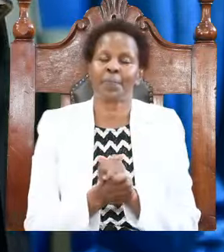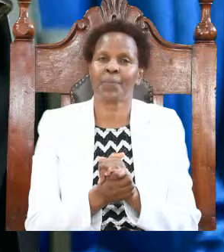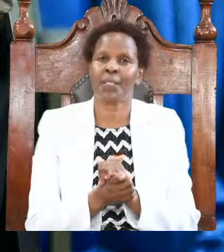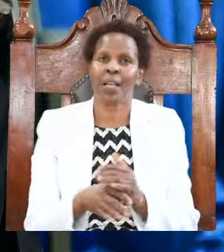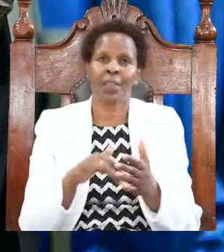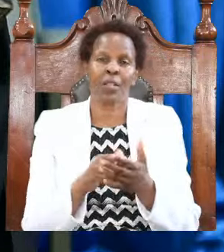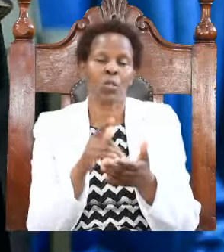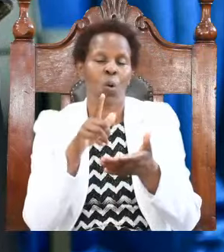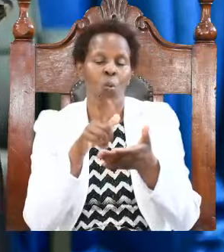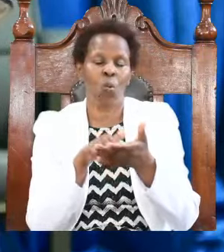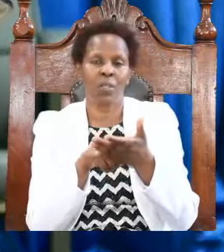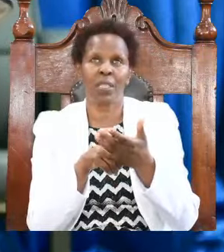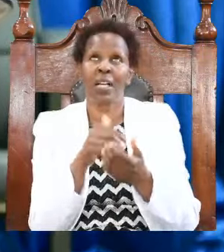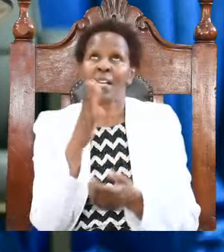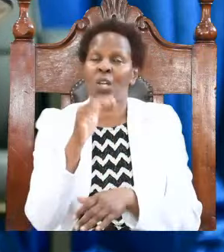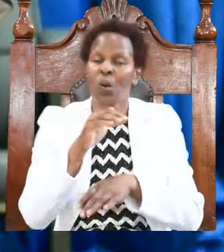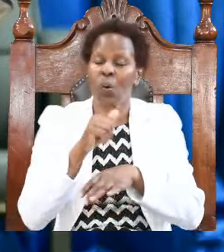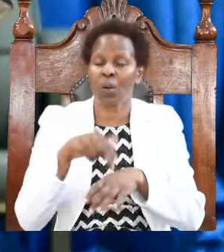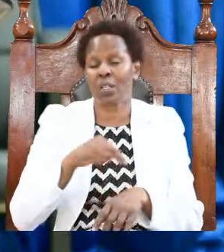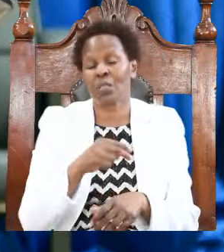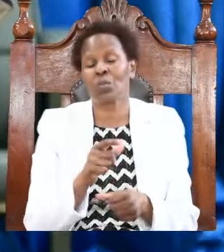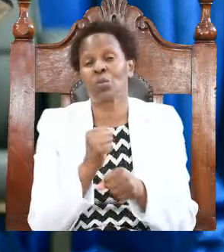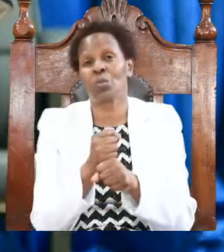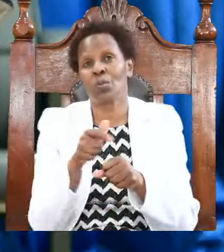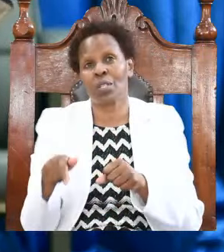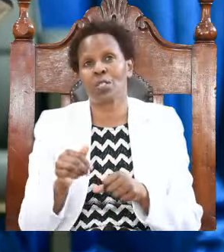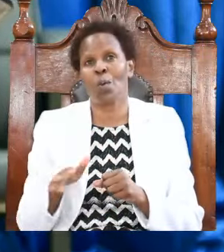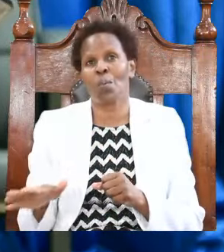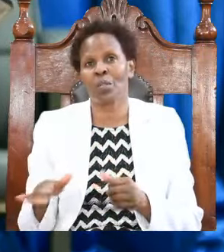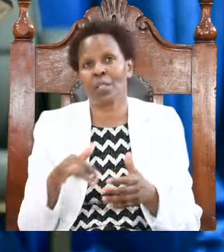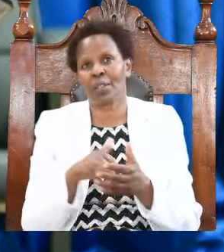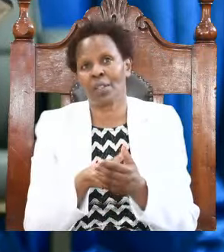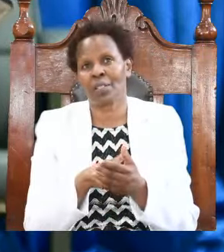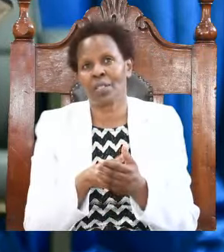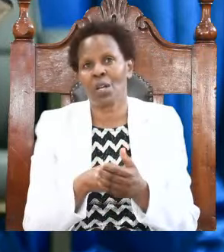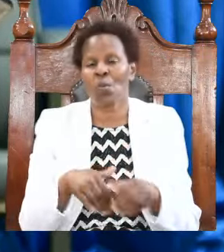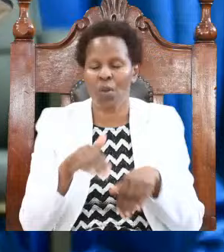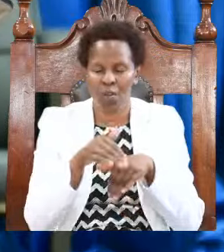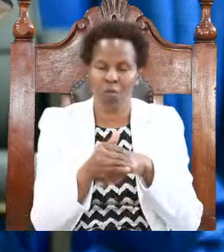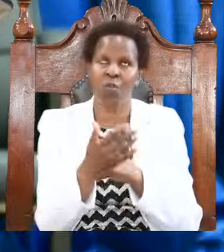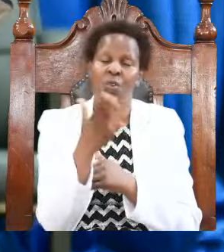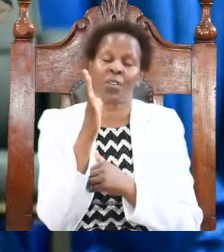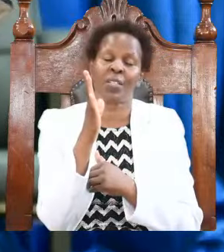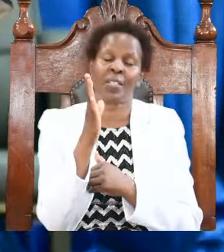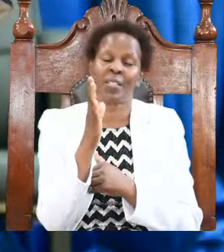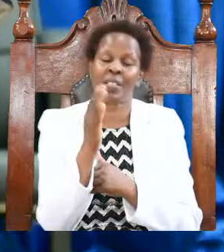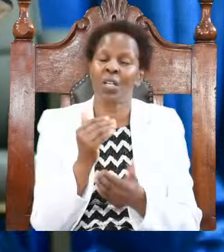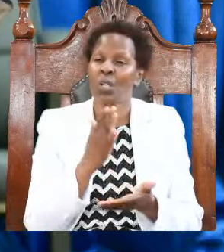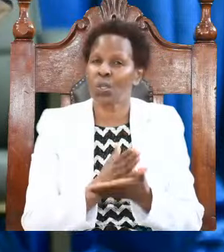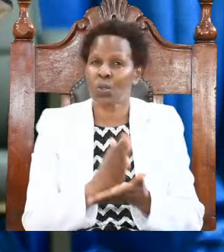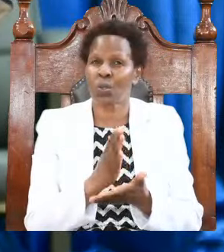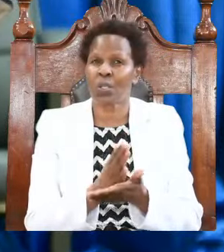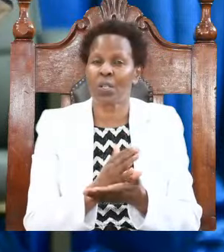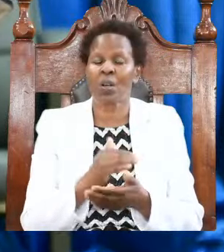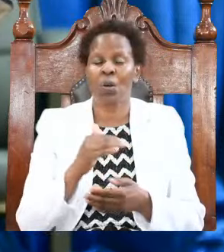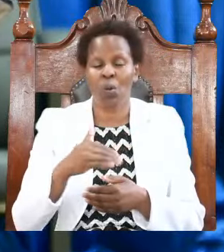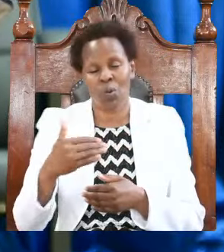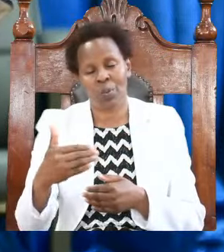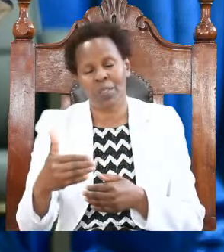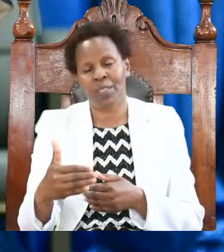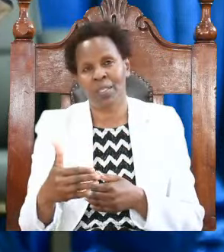is what God is calling us to do this morning, that we will follow him, we will be committed to follow him all the days of our